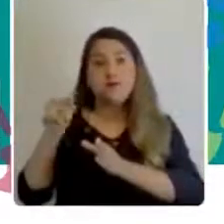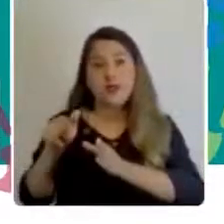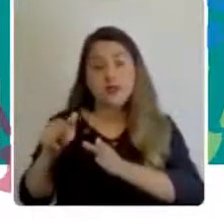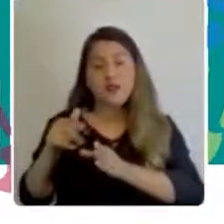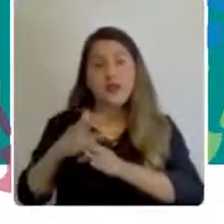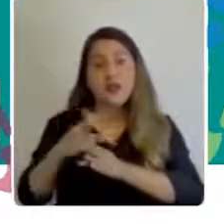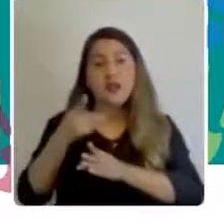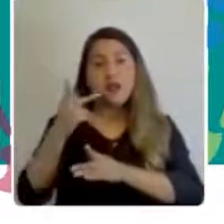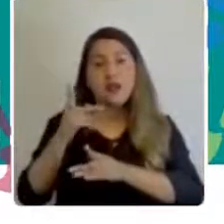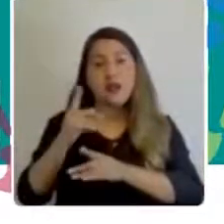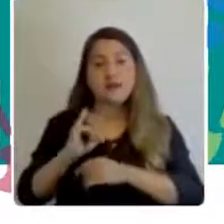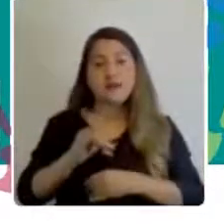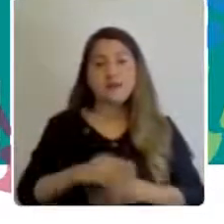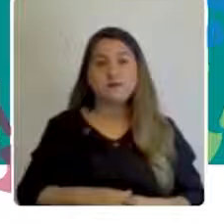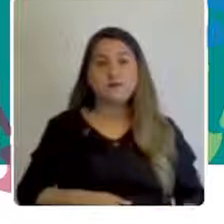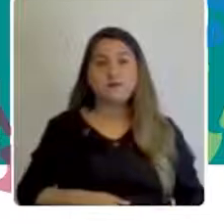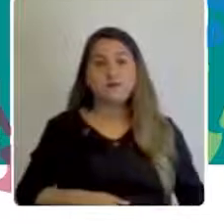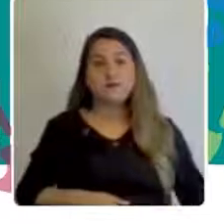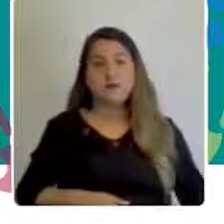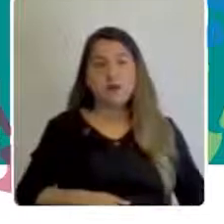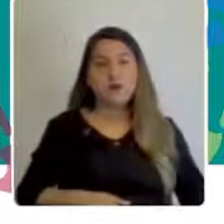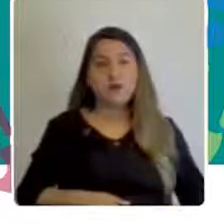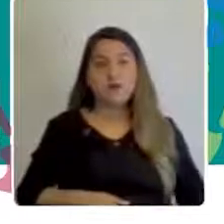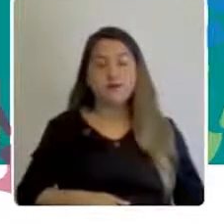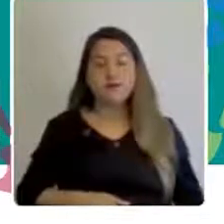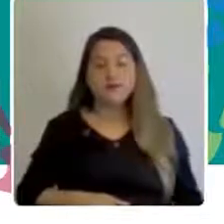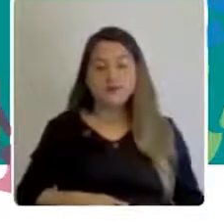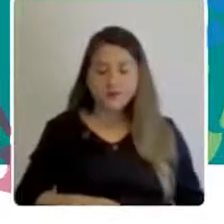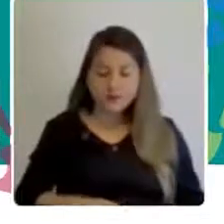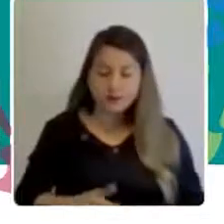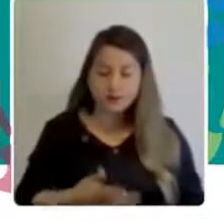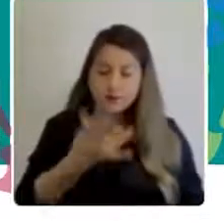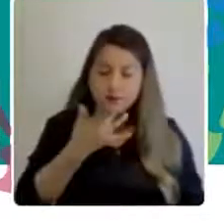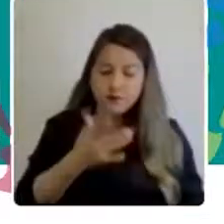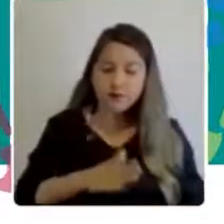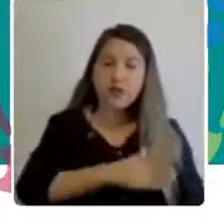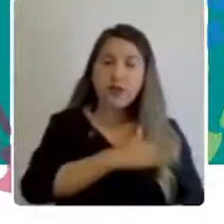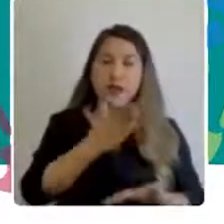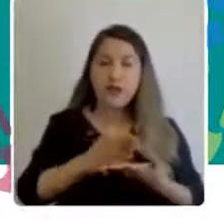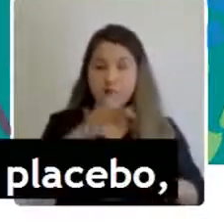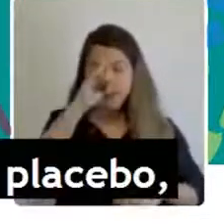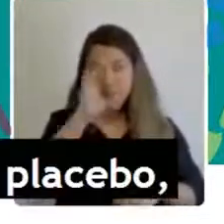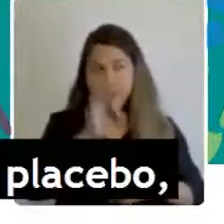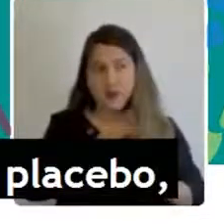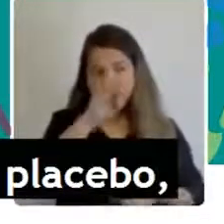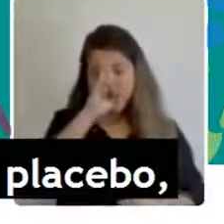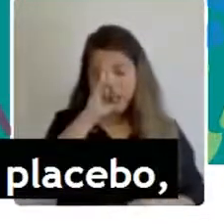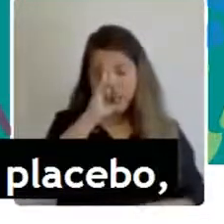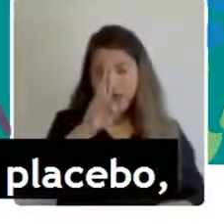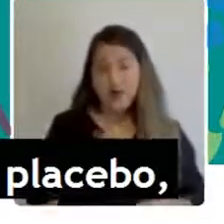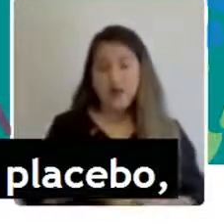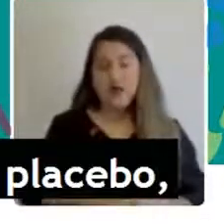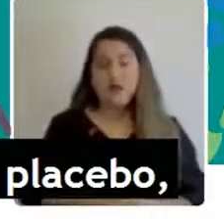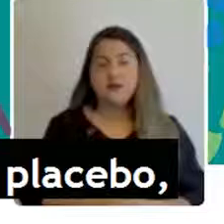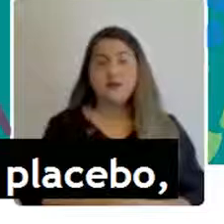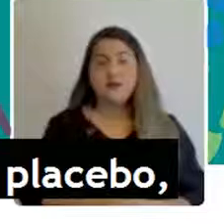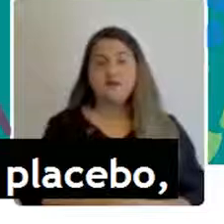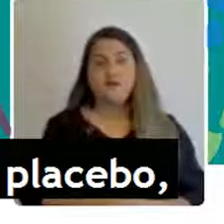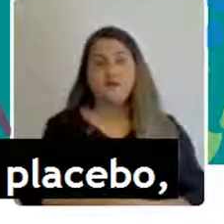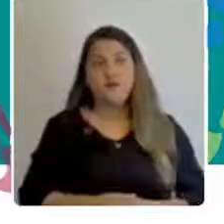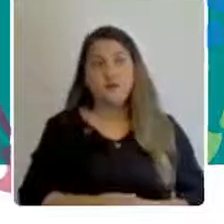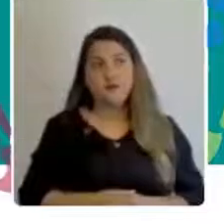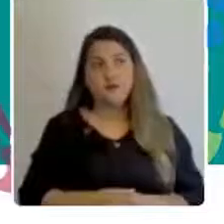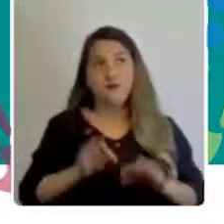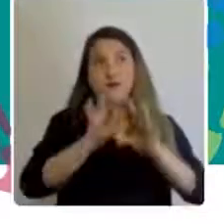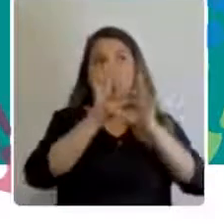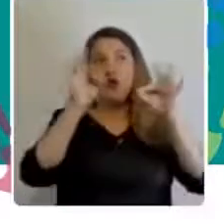because for so many of the rare diseases, and thank goodness for this, they never enter phase 3, the double-blind placebo-controlled